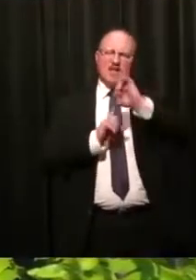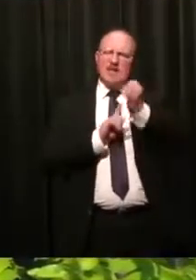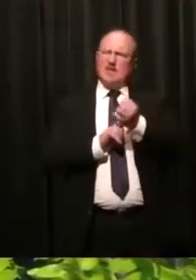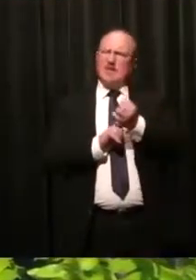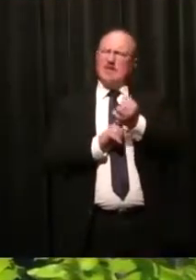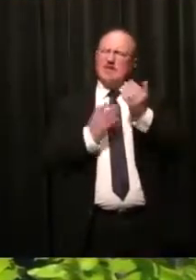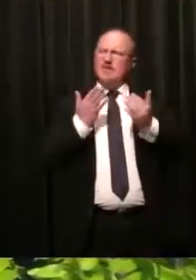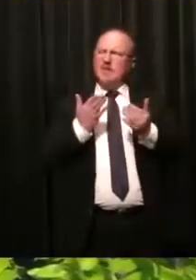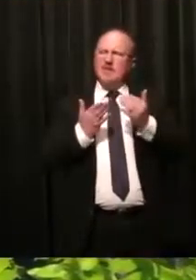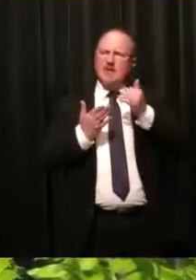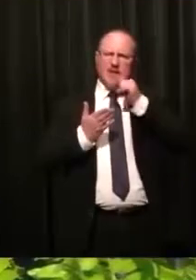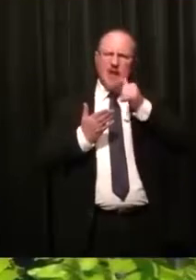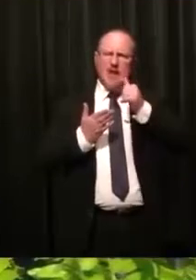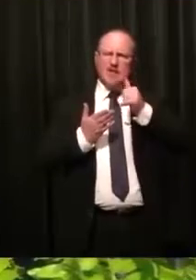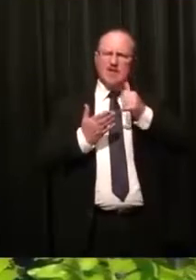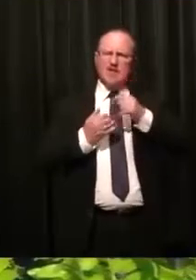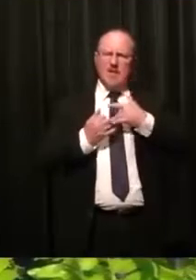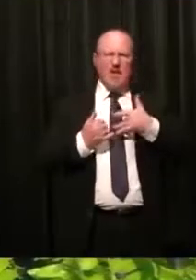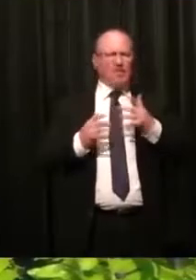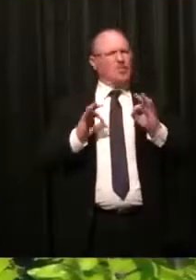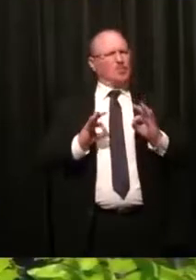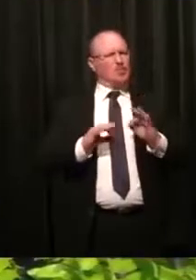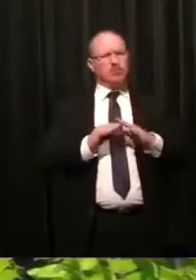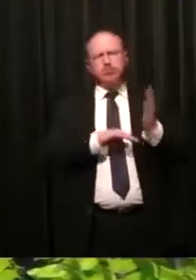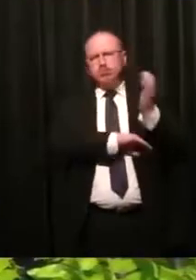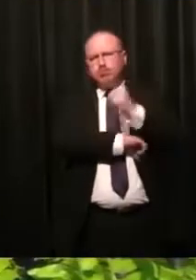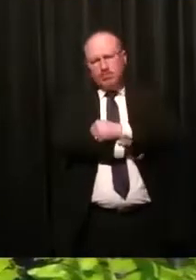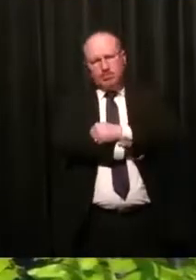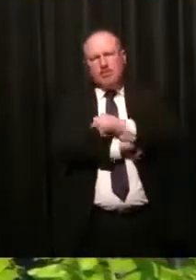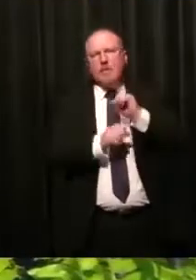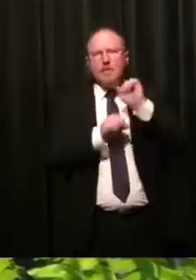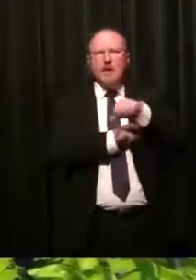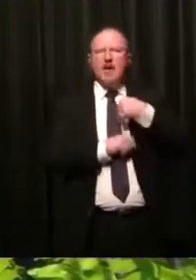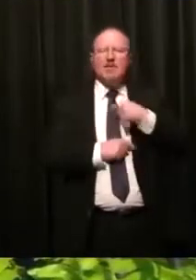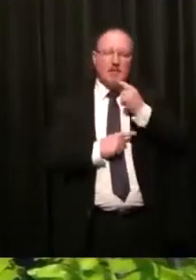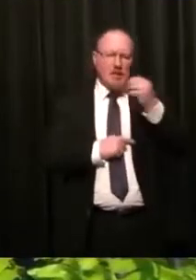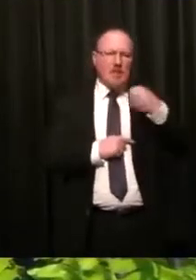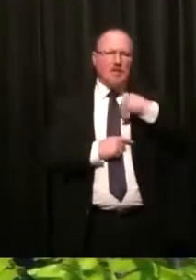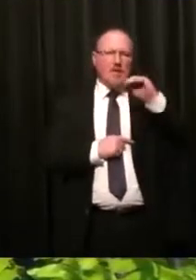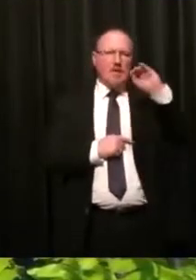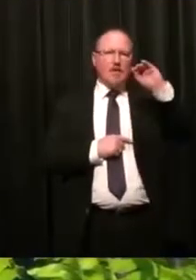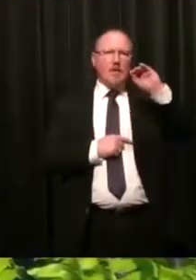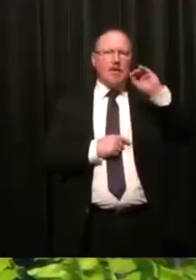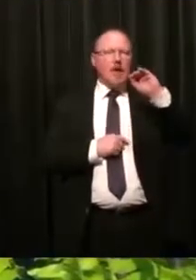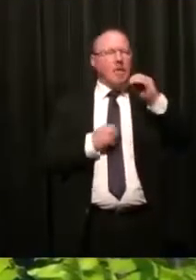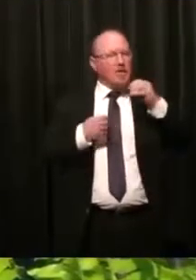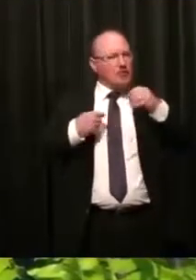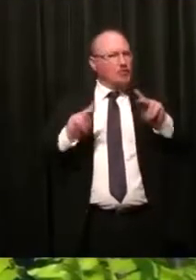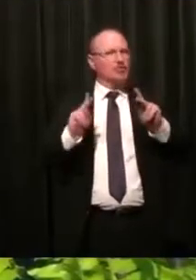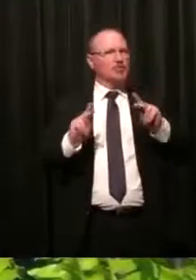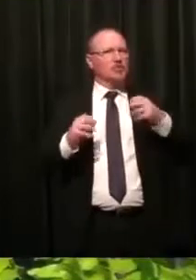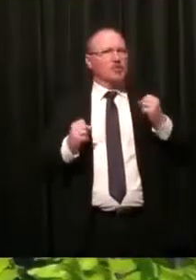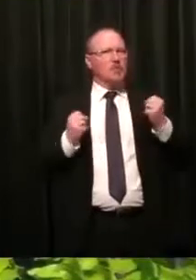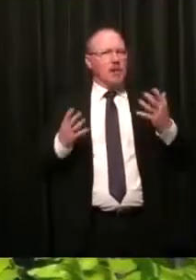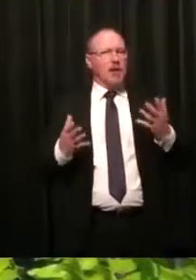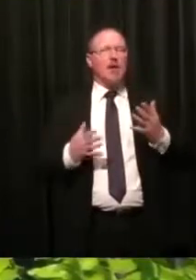You know, this situation may have knocked us down, but it has given us the greatest of